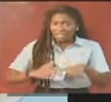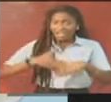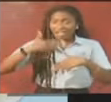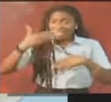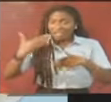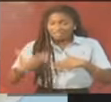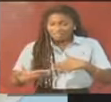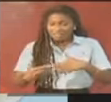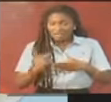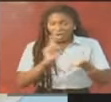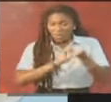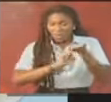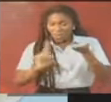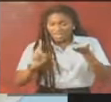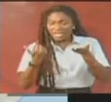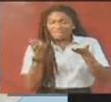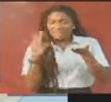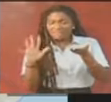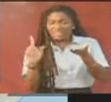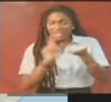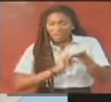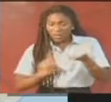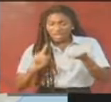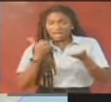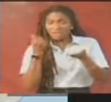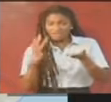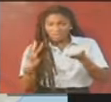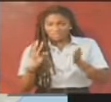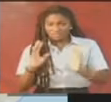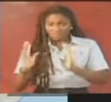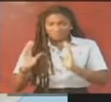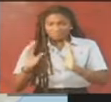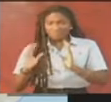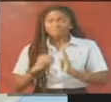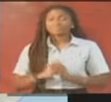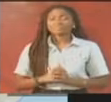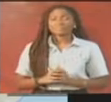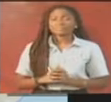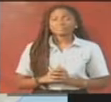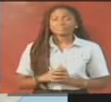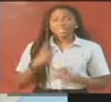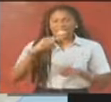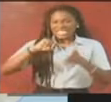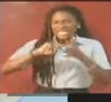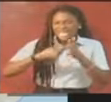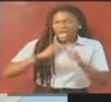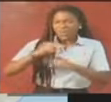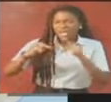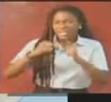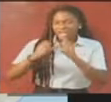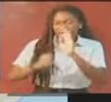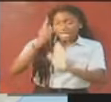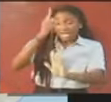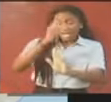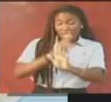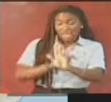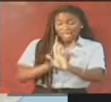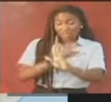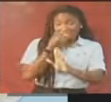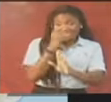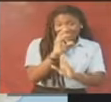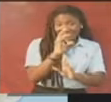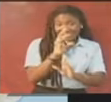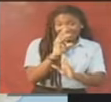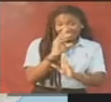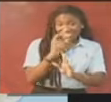the period 4th of April to the 17th of April, we note a change in this particular chart. As we